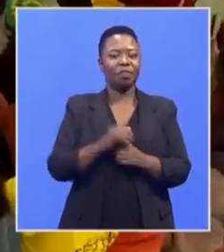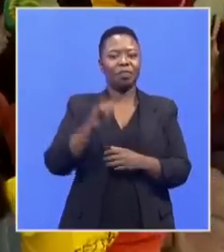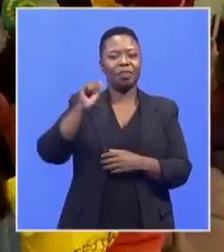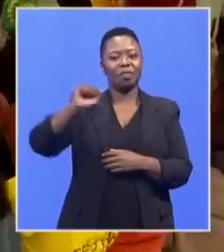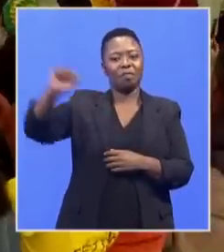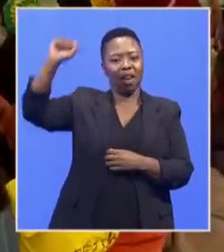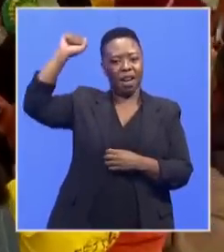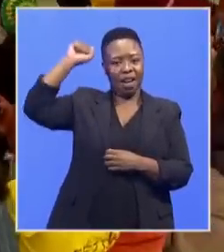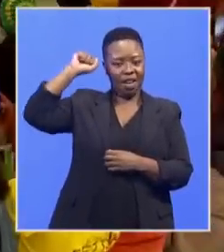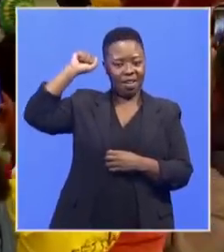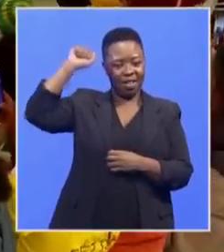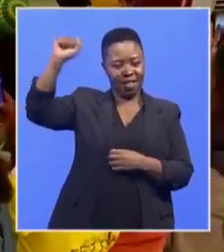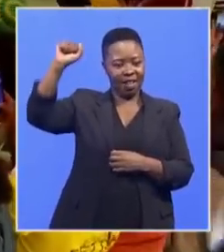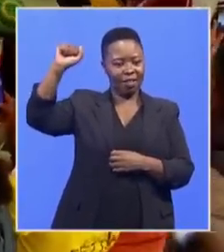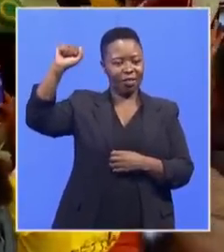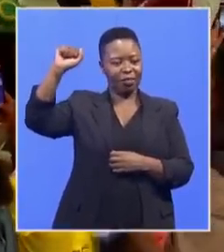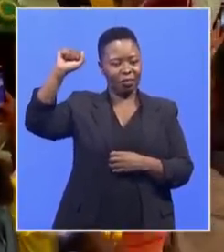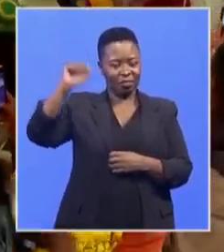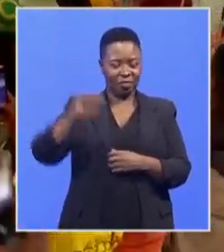Amandla.